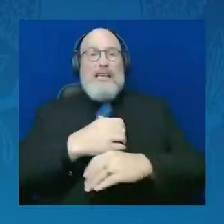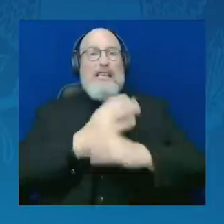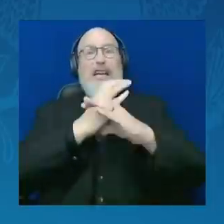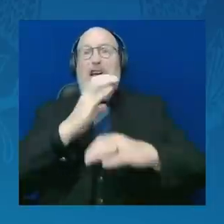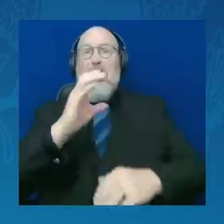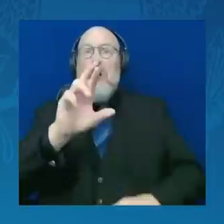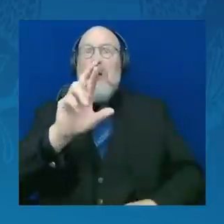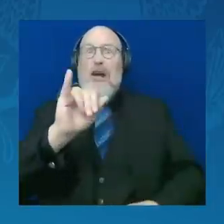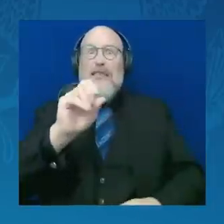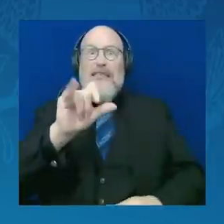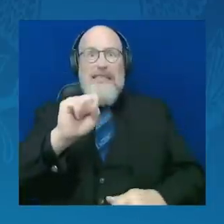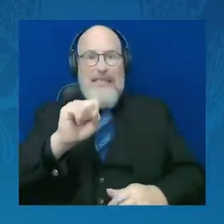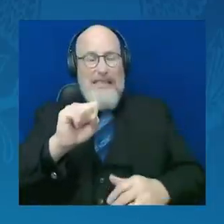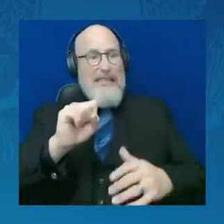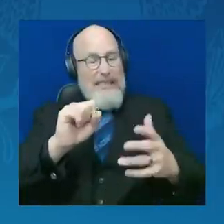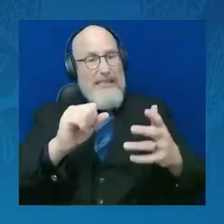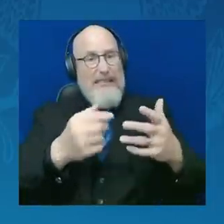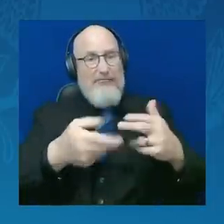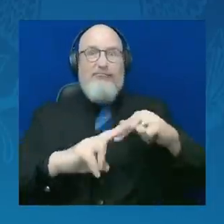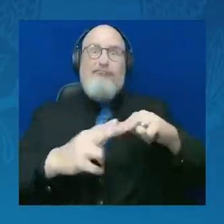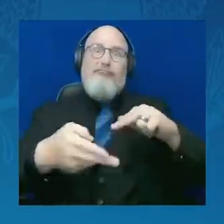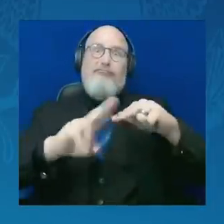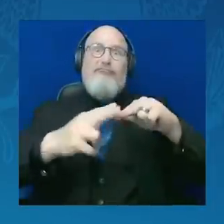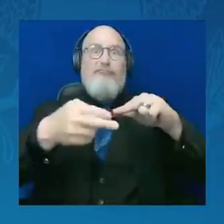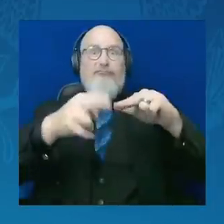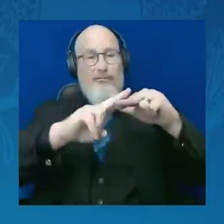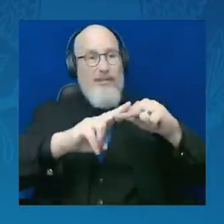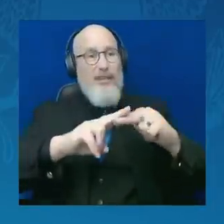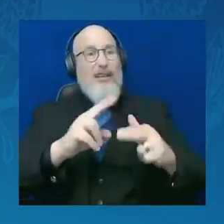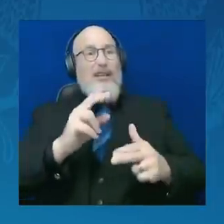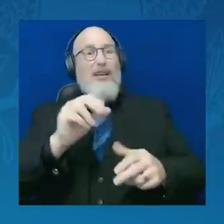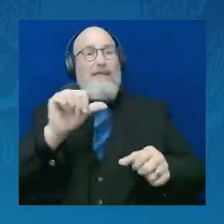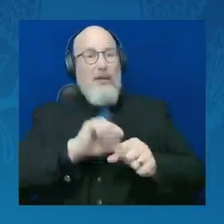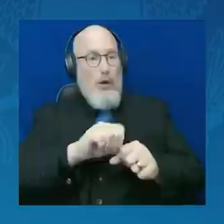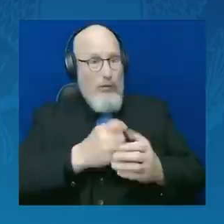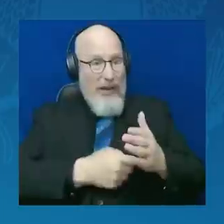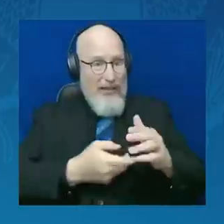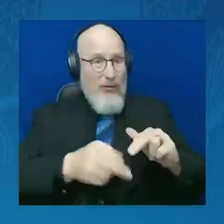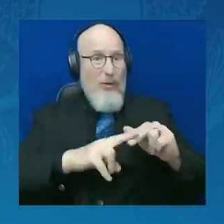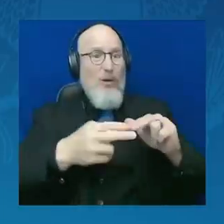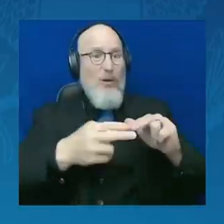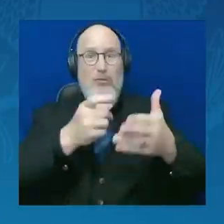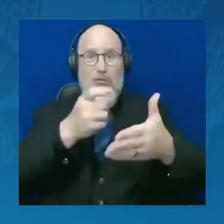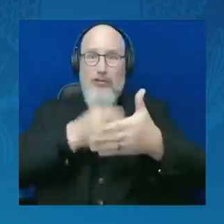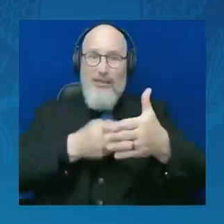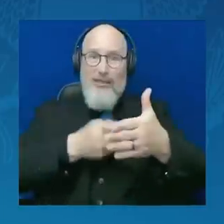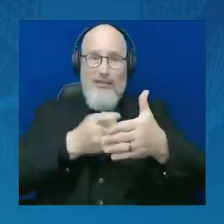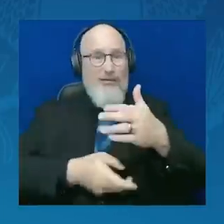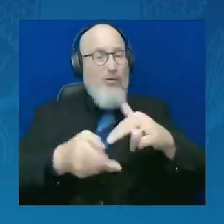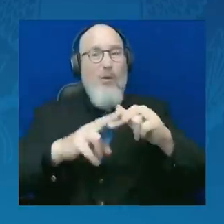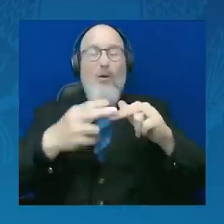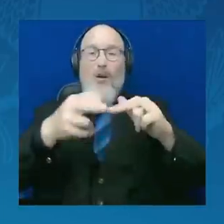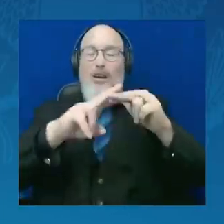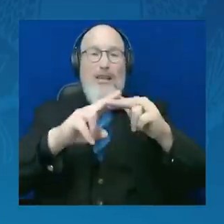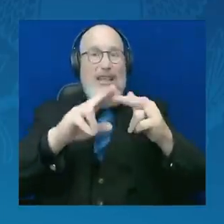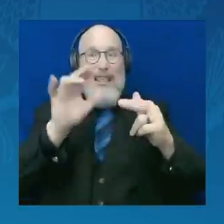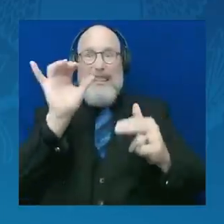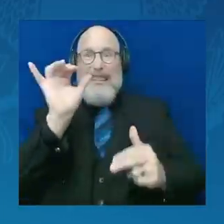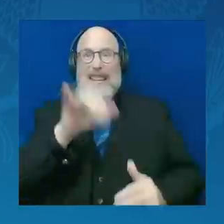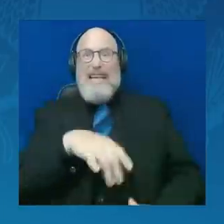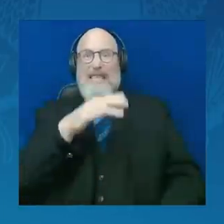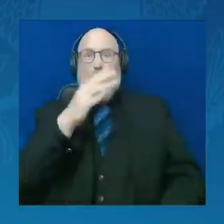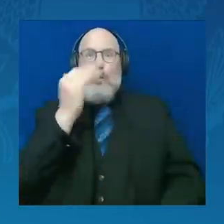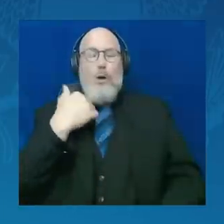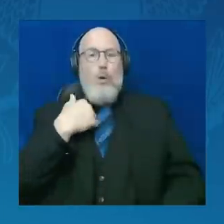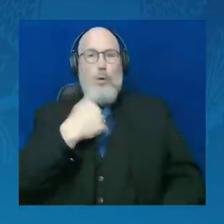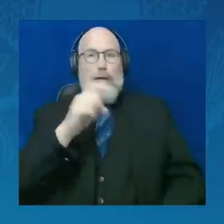growing, of fuel prices are growing, or generally the prices are growing. That is why we do need this support,